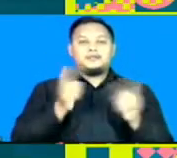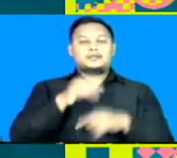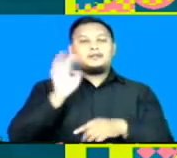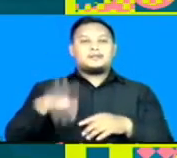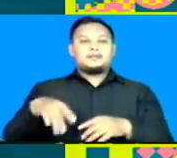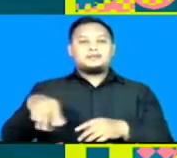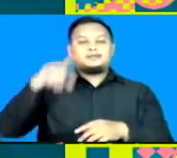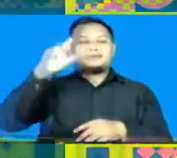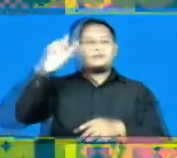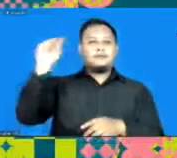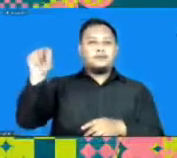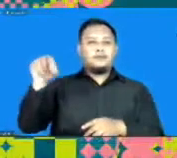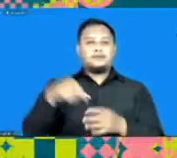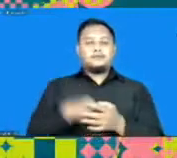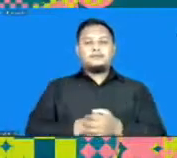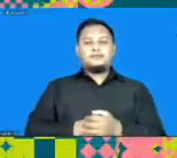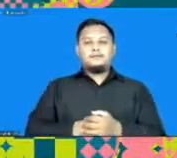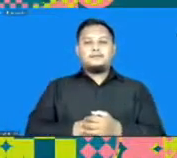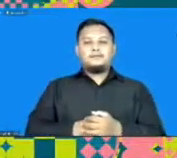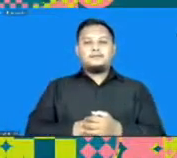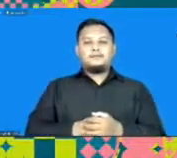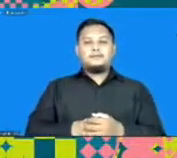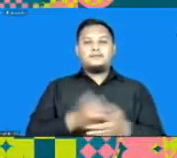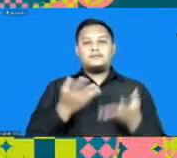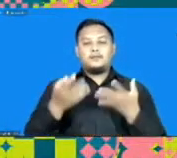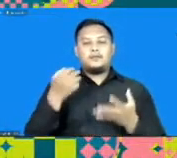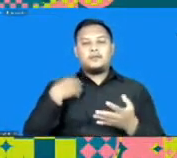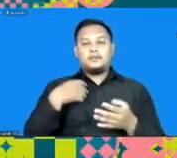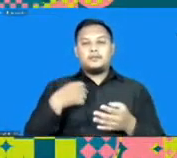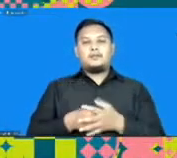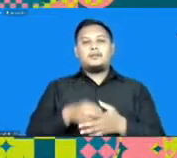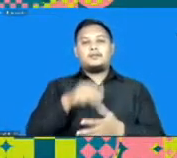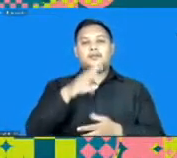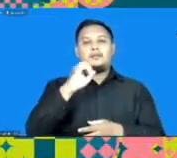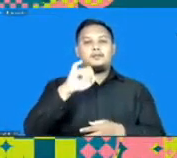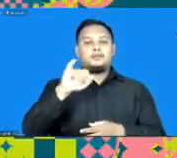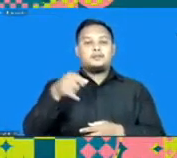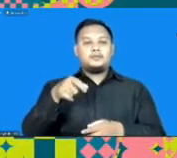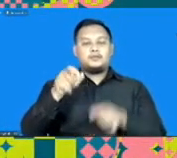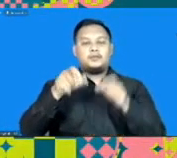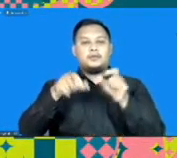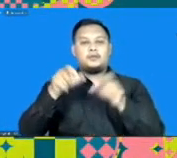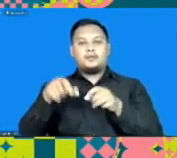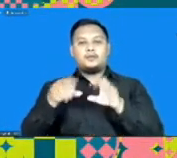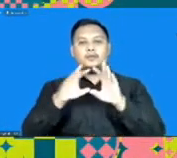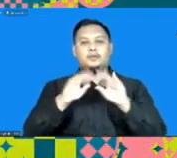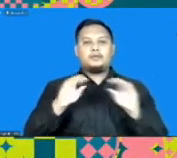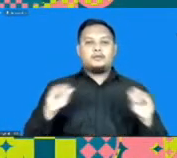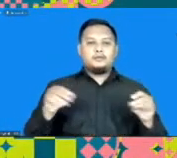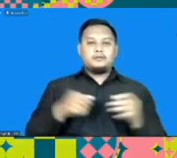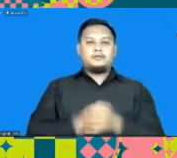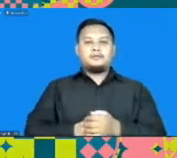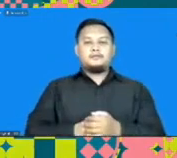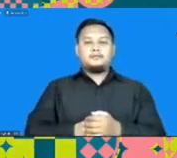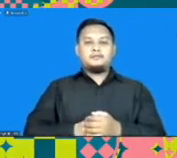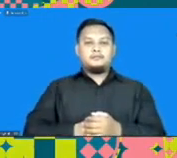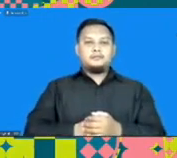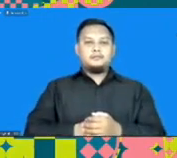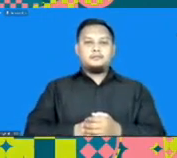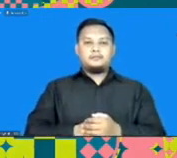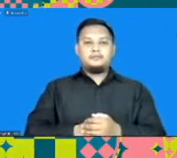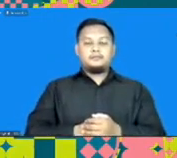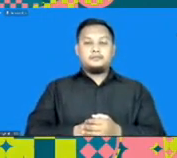Even though there's 30 million people you're working with. Yes. Now currently registered